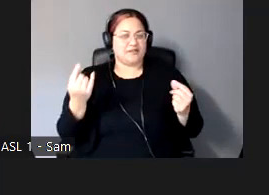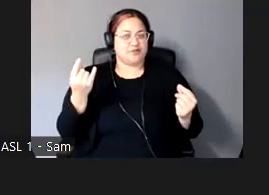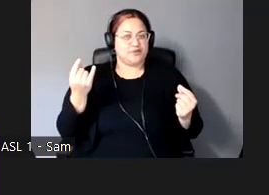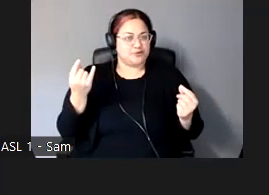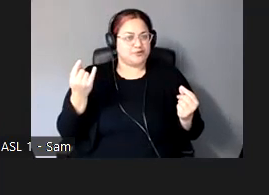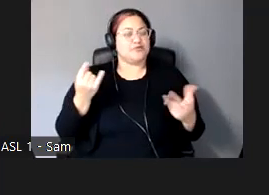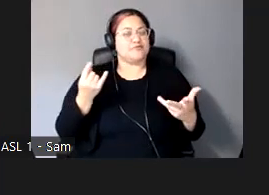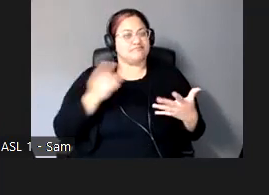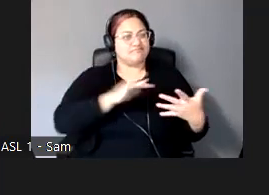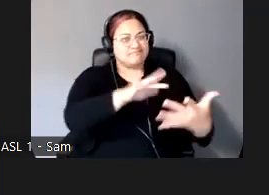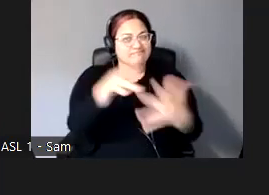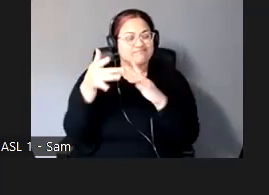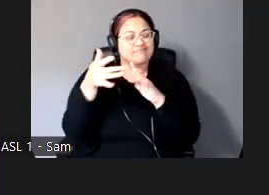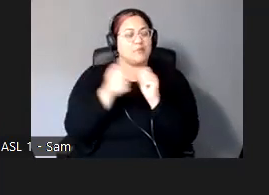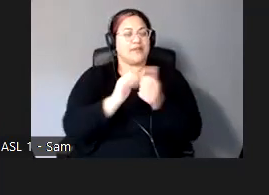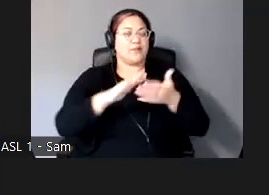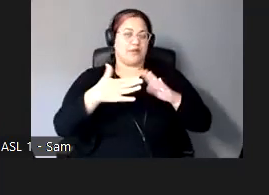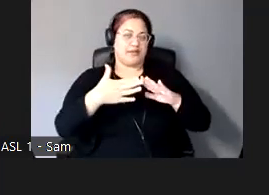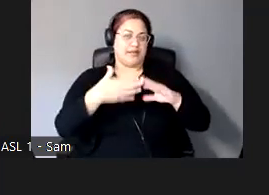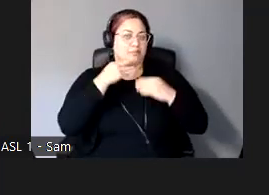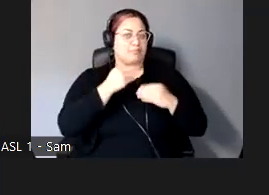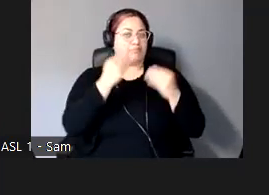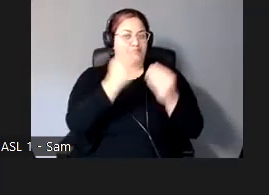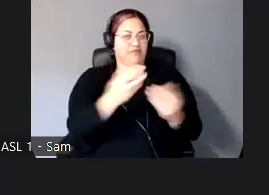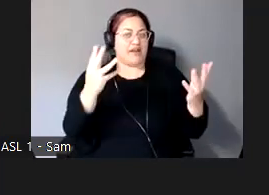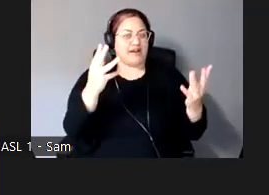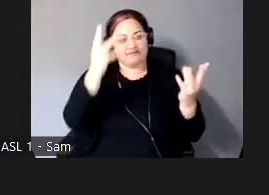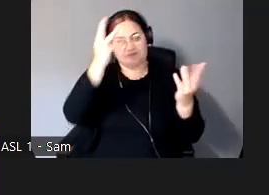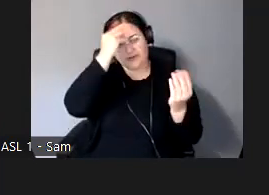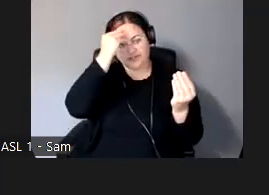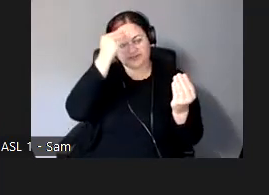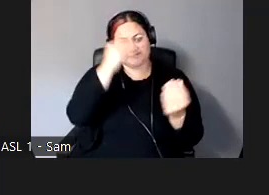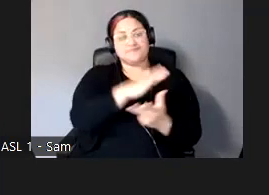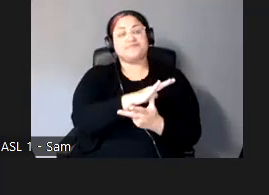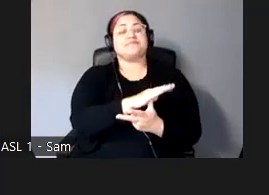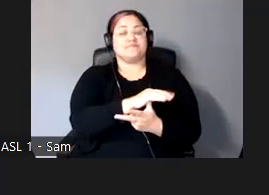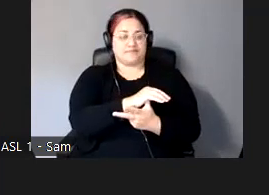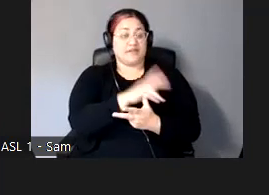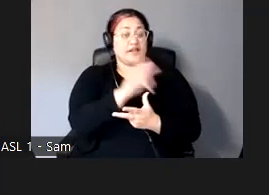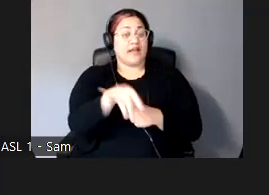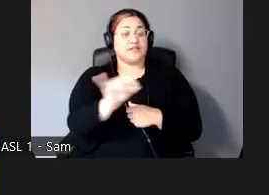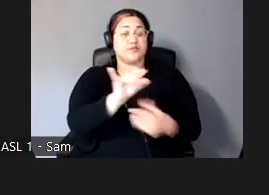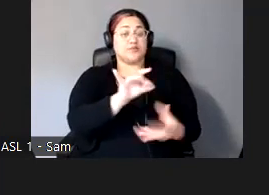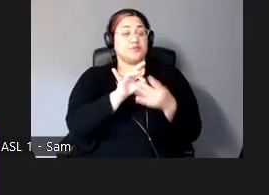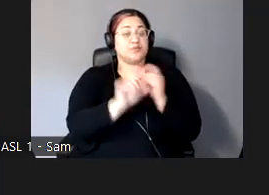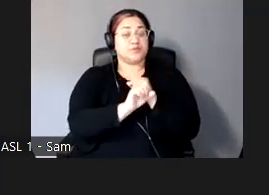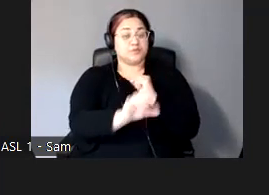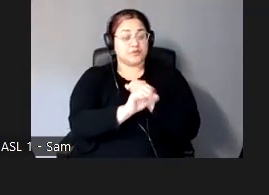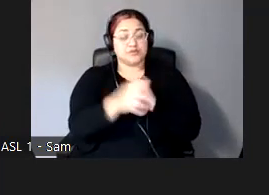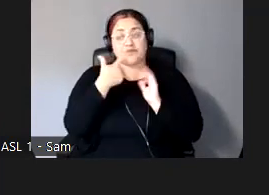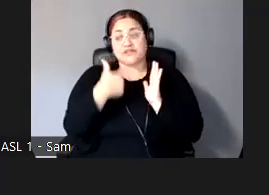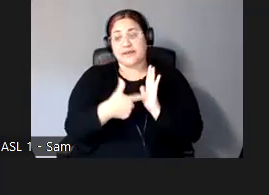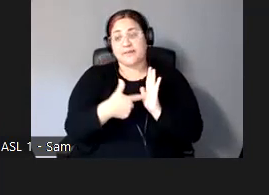about different issues. We do public education campaigns. So just recently in June, we had World Elder Abuse Awareness